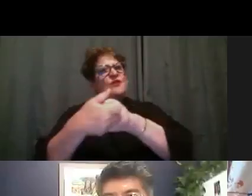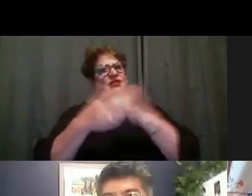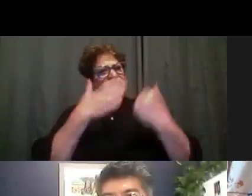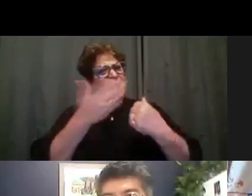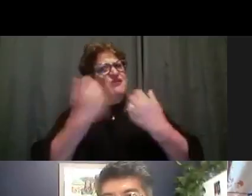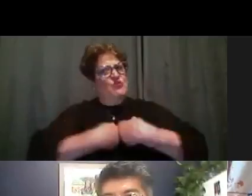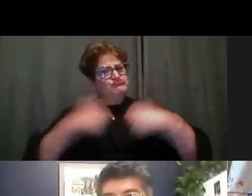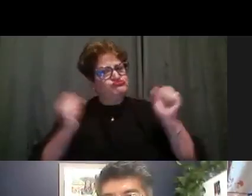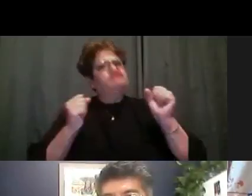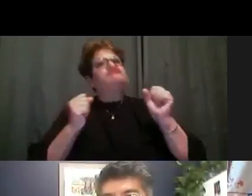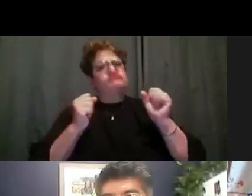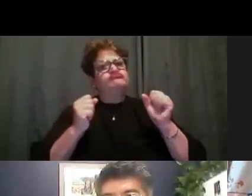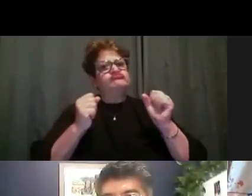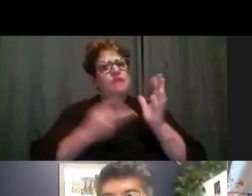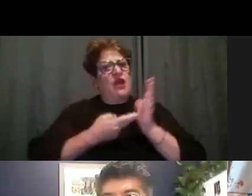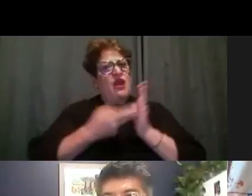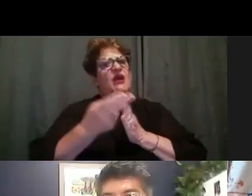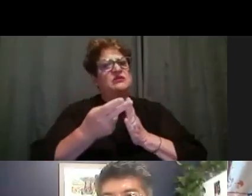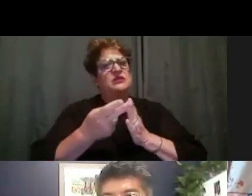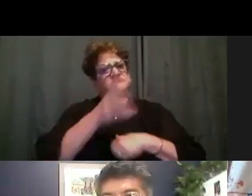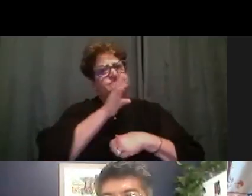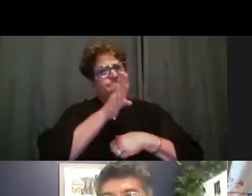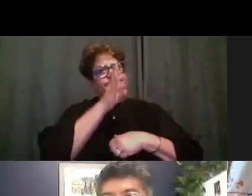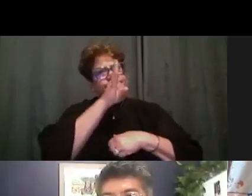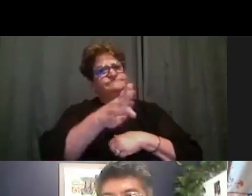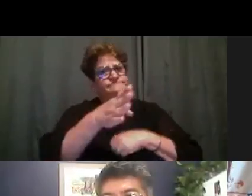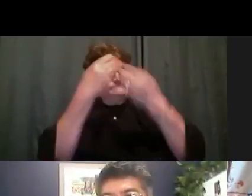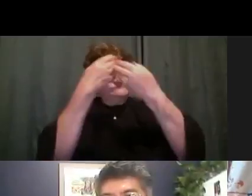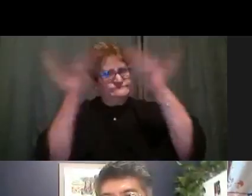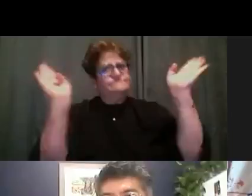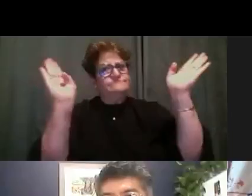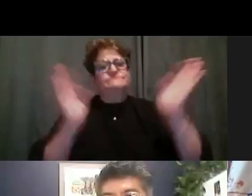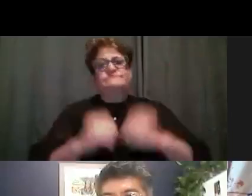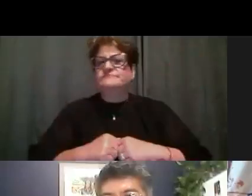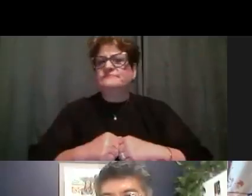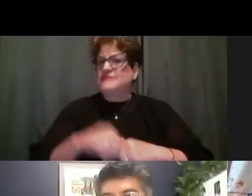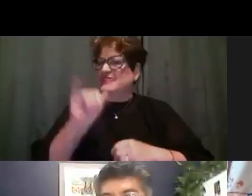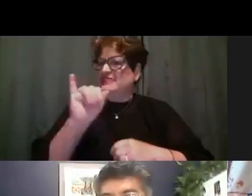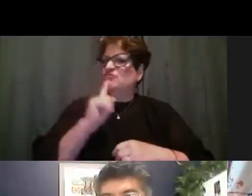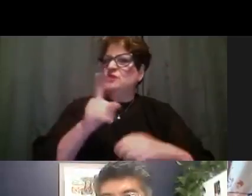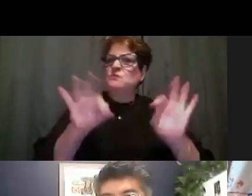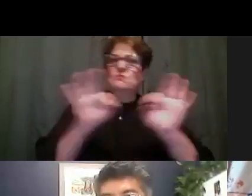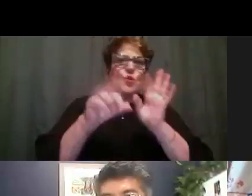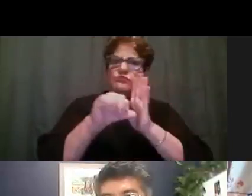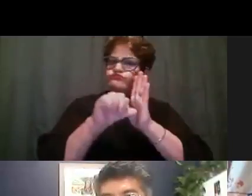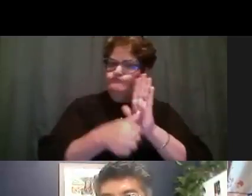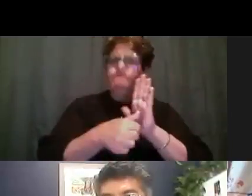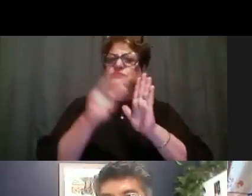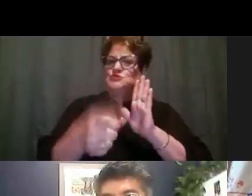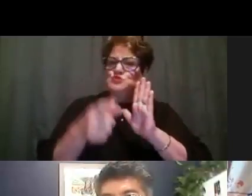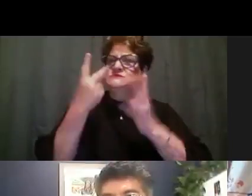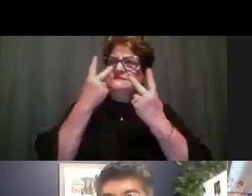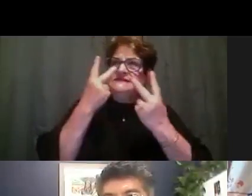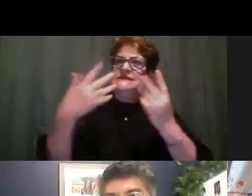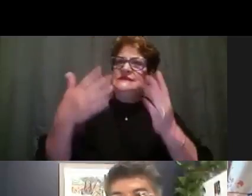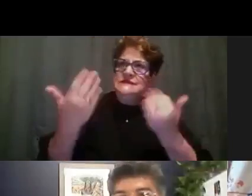because open and honest conversations are really key to making this happen and starting to see a change. So I want to